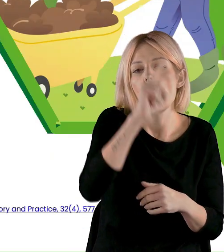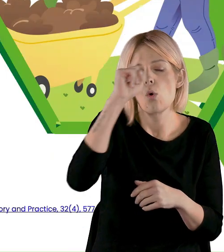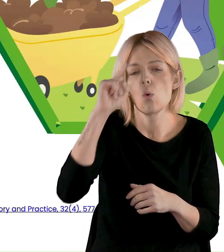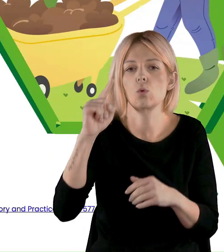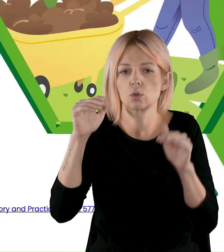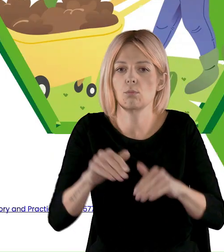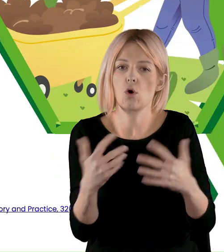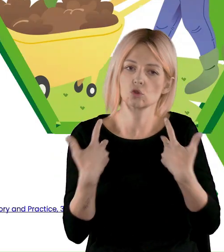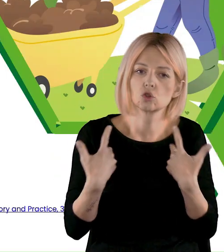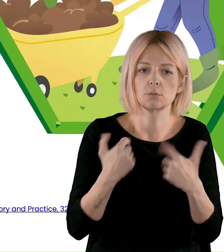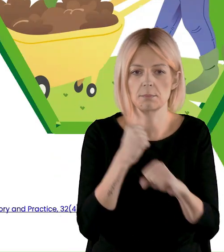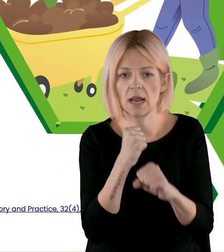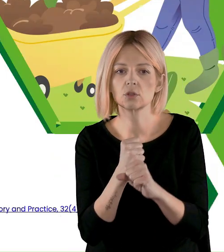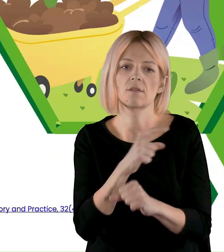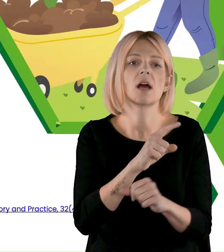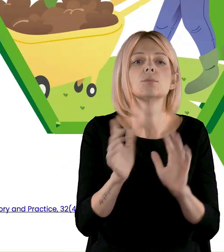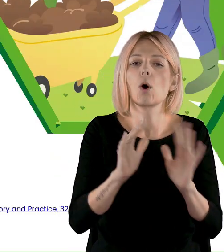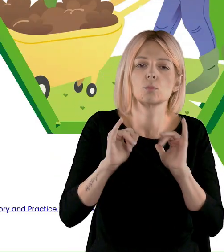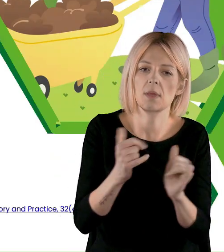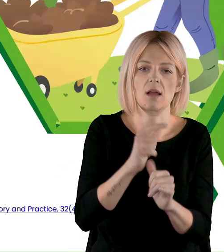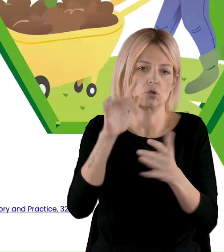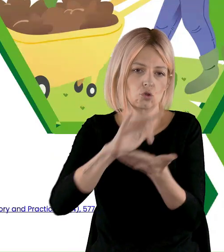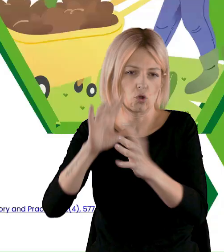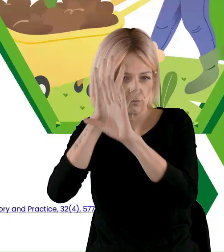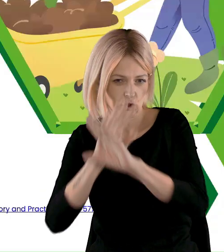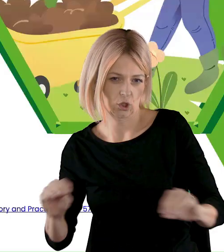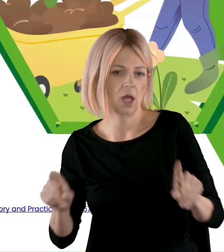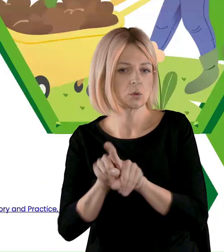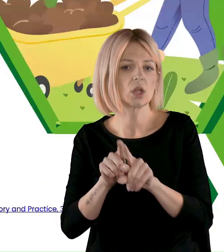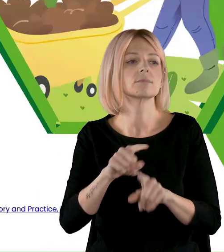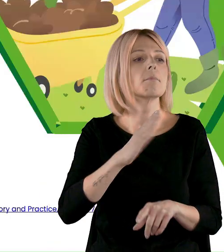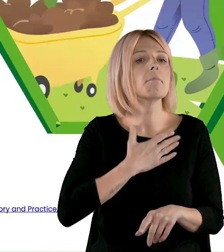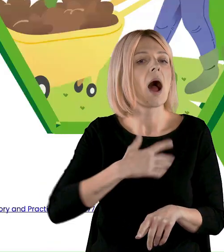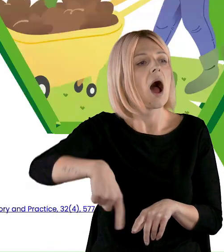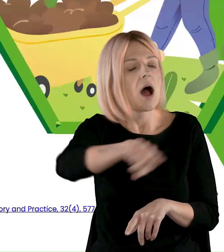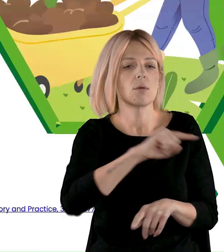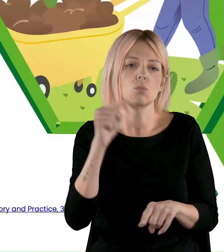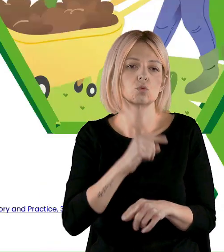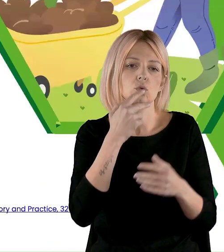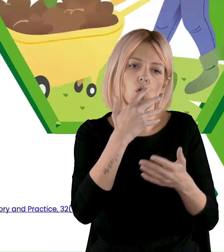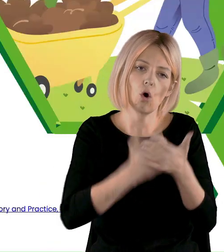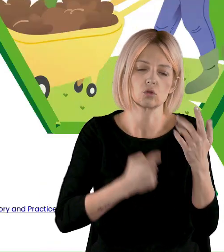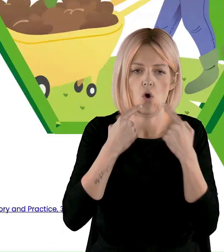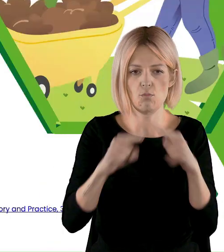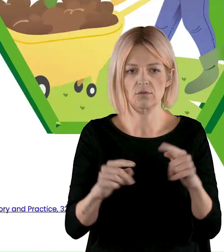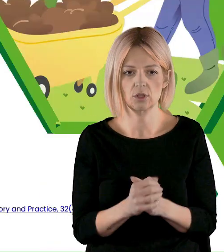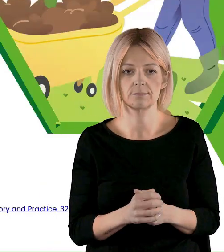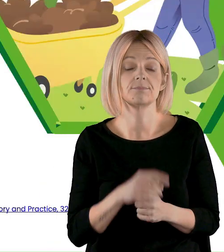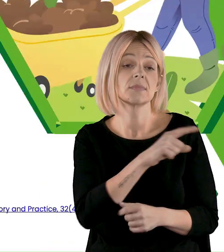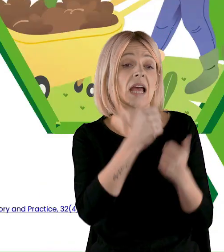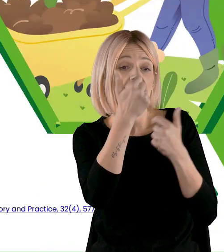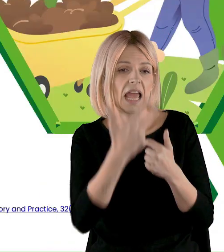use resources responsibly. Here are some key highlights, let's say, of what green